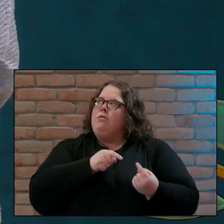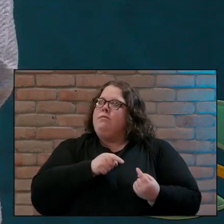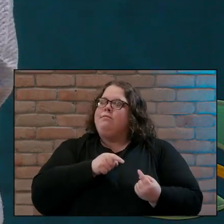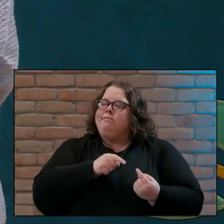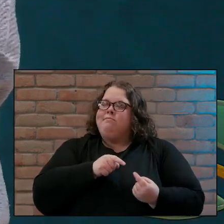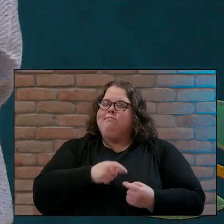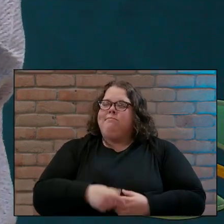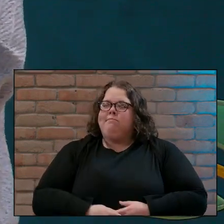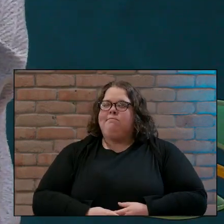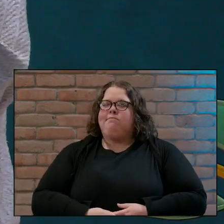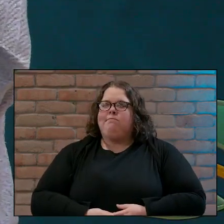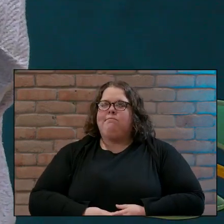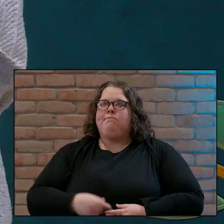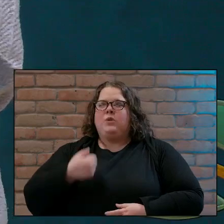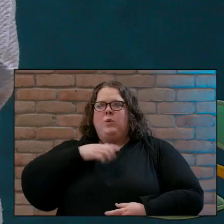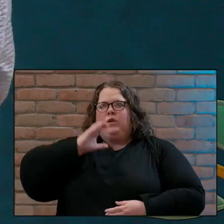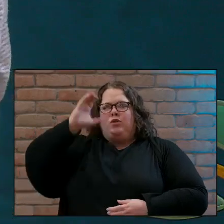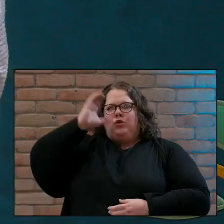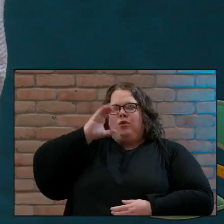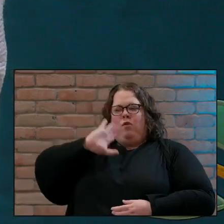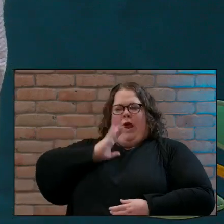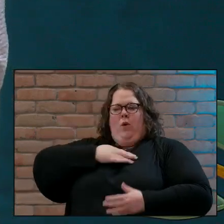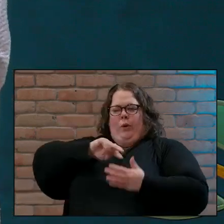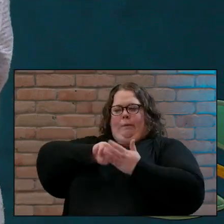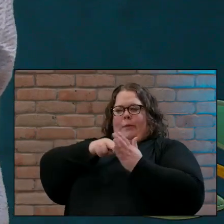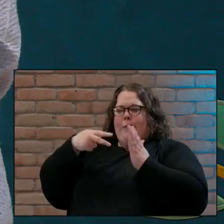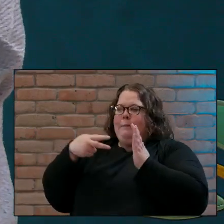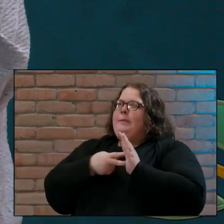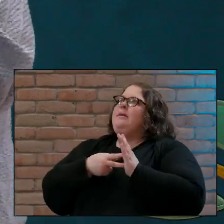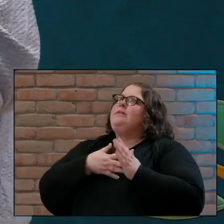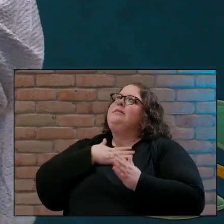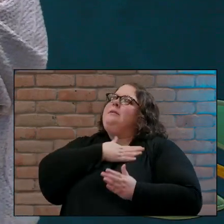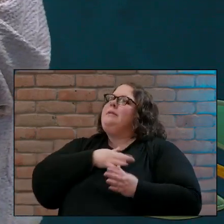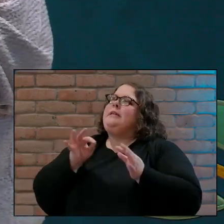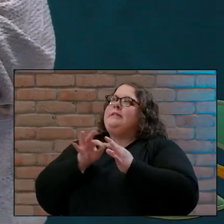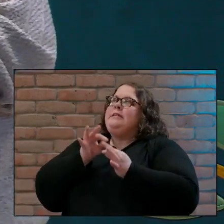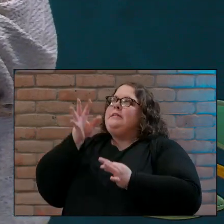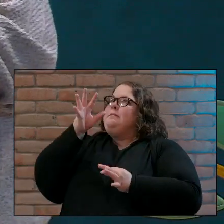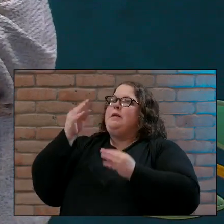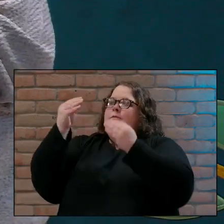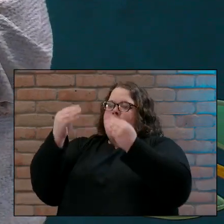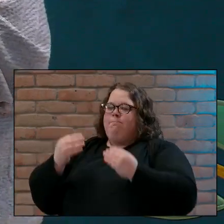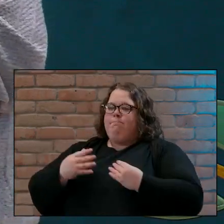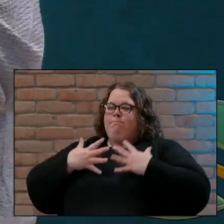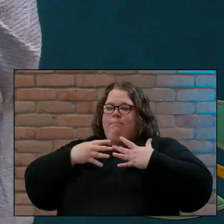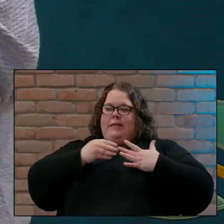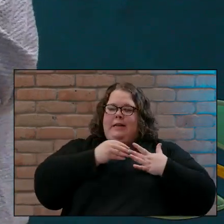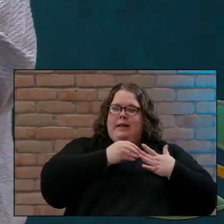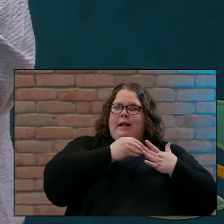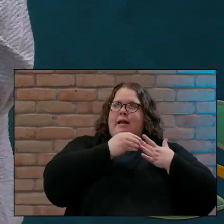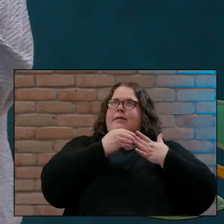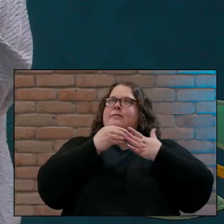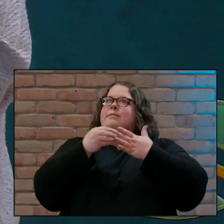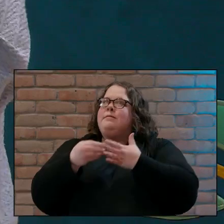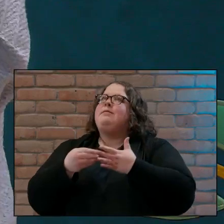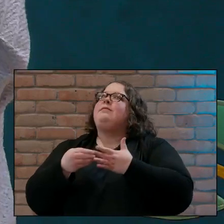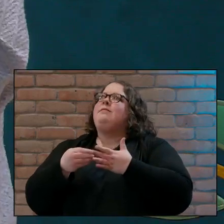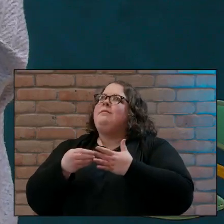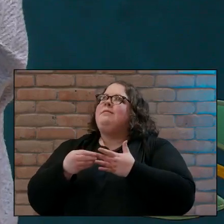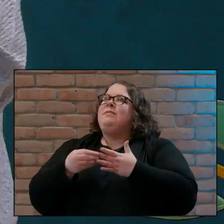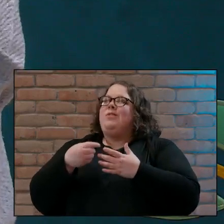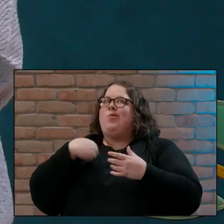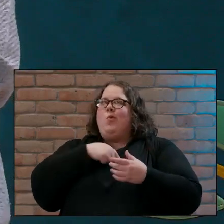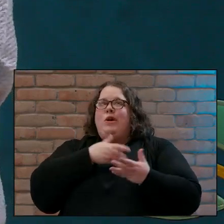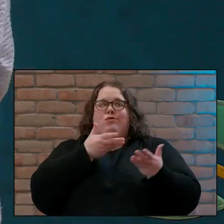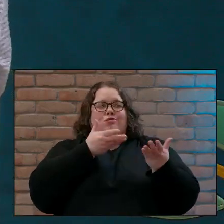lives, we pray that you would let your Spirit work through us, guiding us down the path that you have set before us, that we might serve